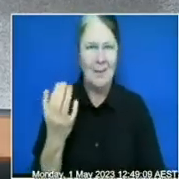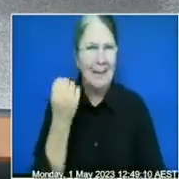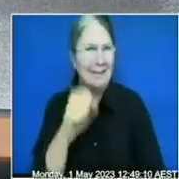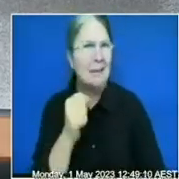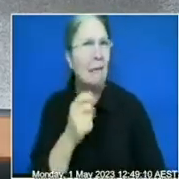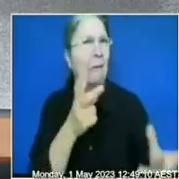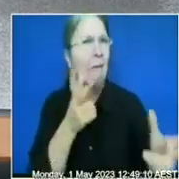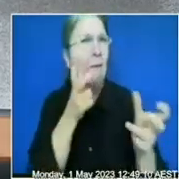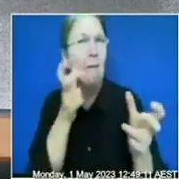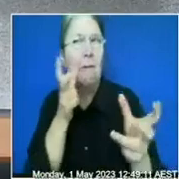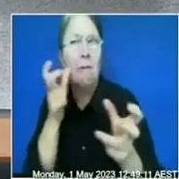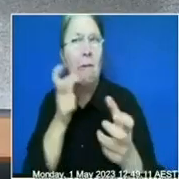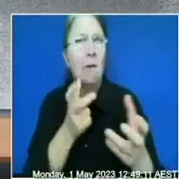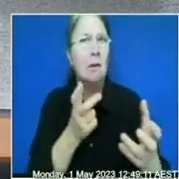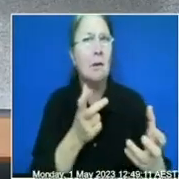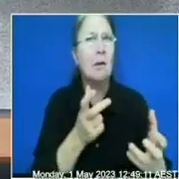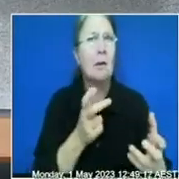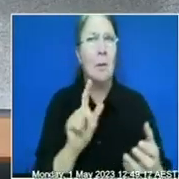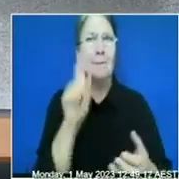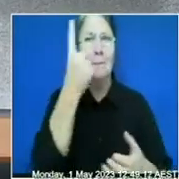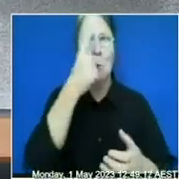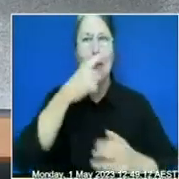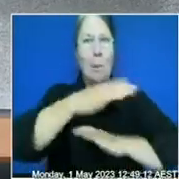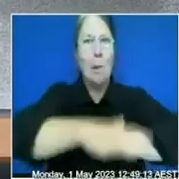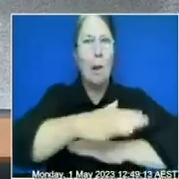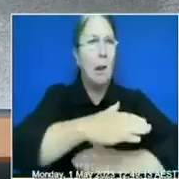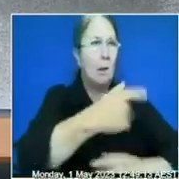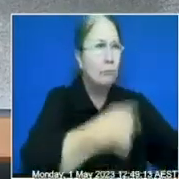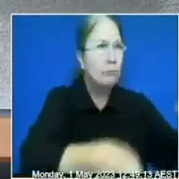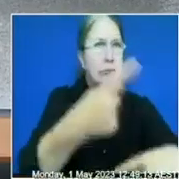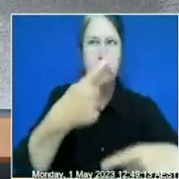yep. They're not culturally safe services. So it is an area that we're really